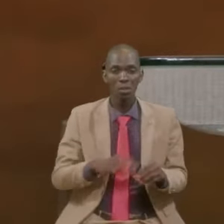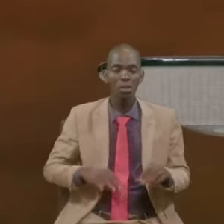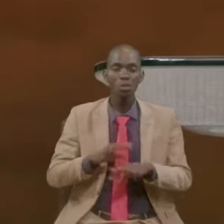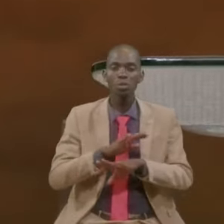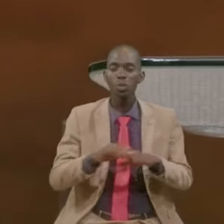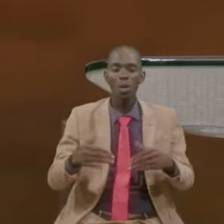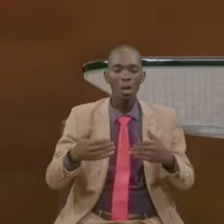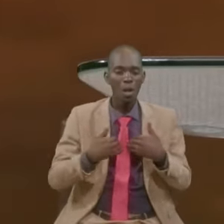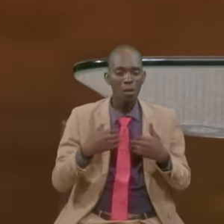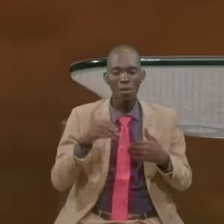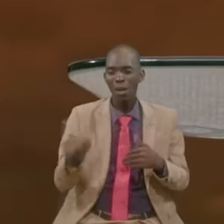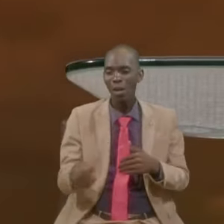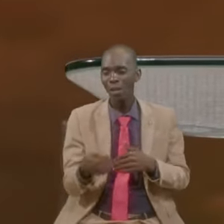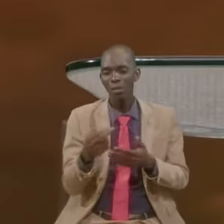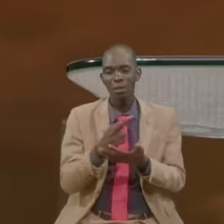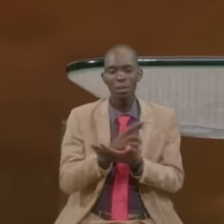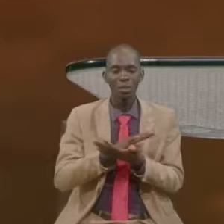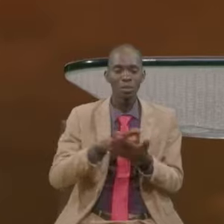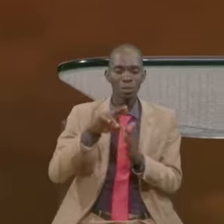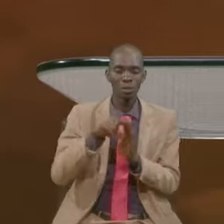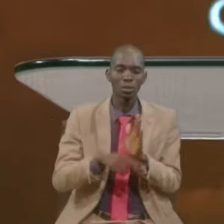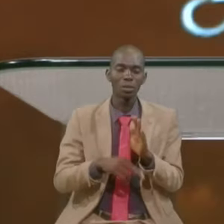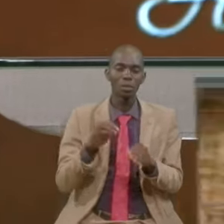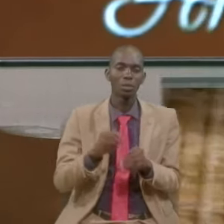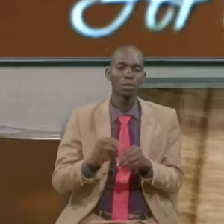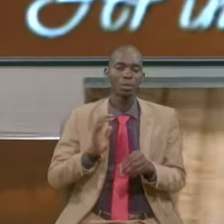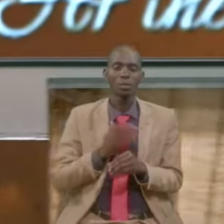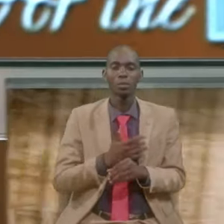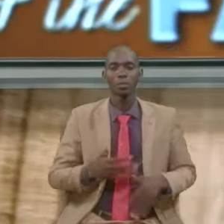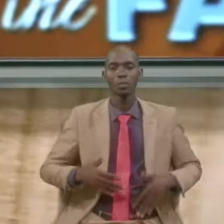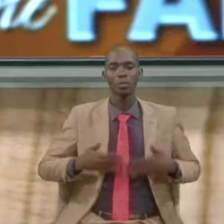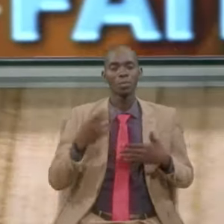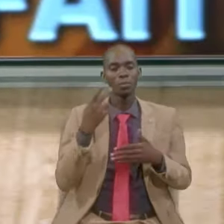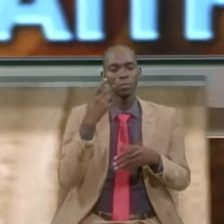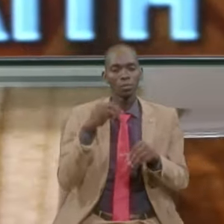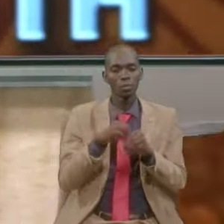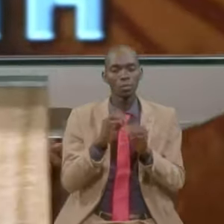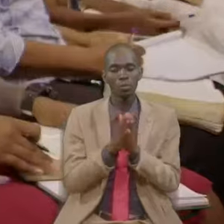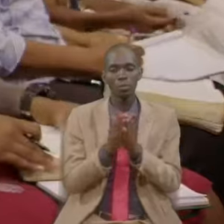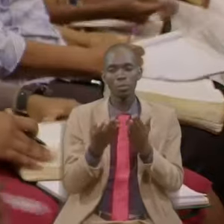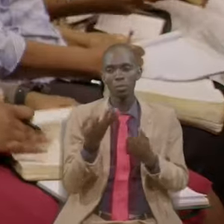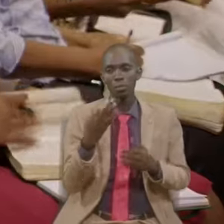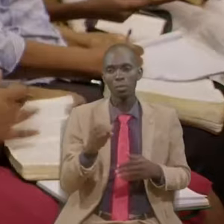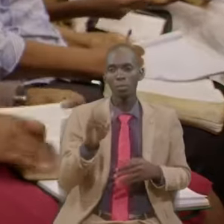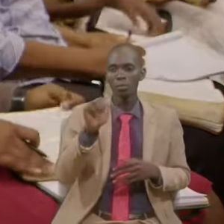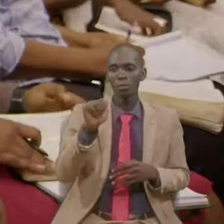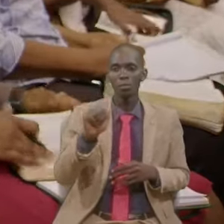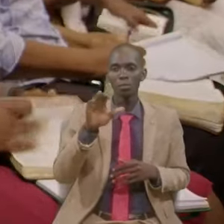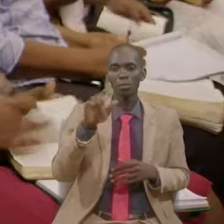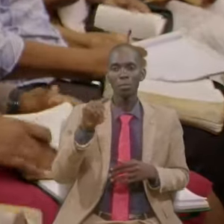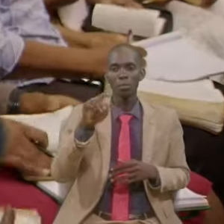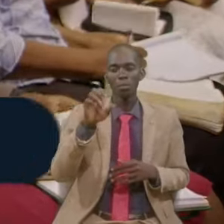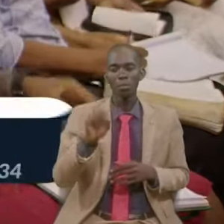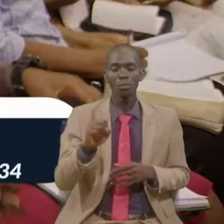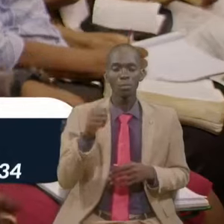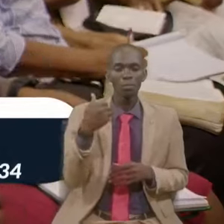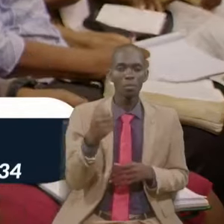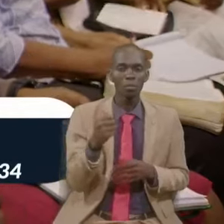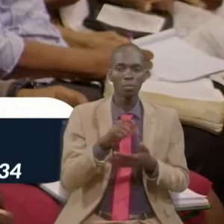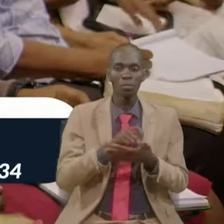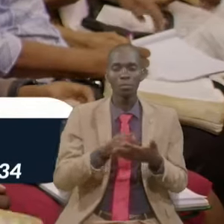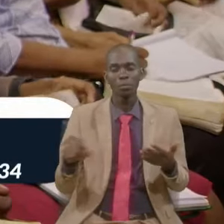righteousness in our lives. Acts chapter 10, we're reading here from